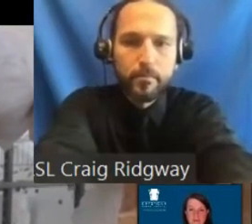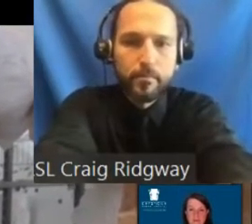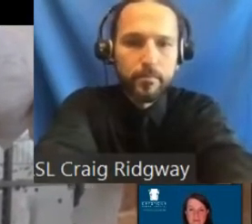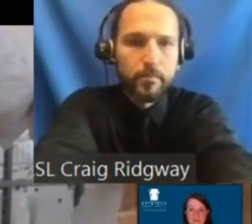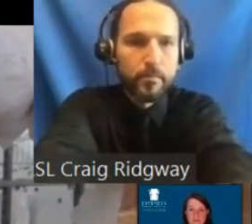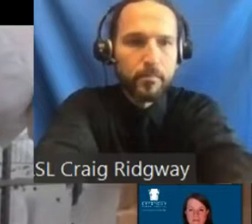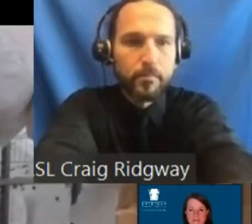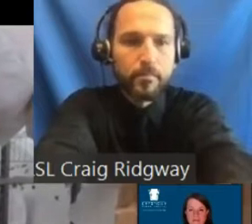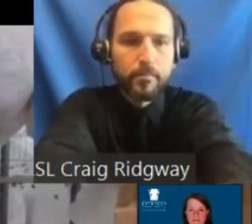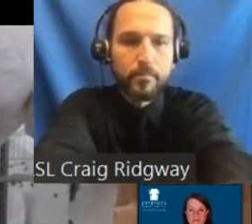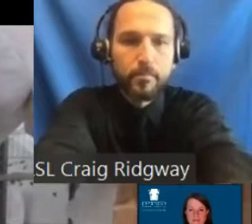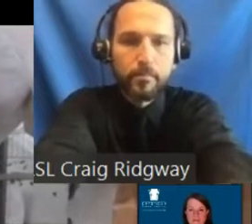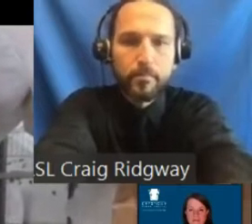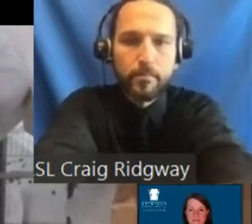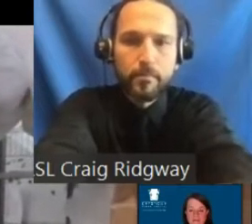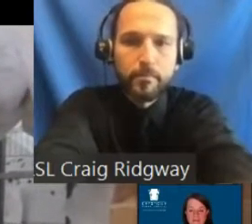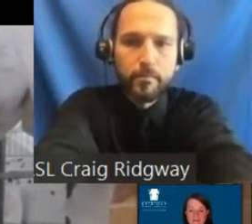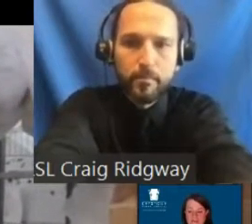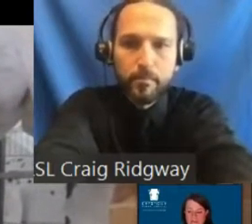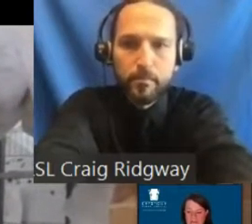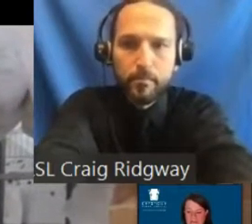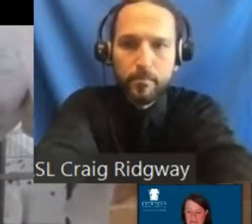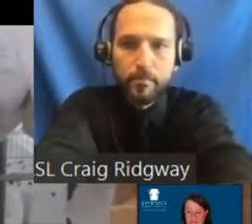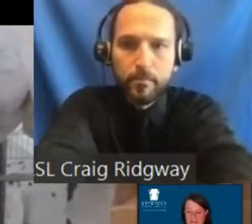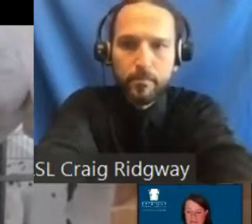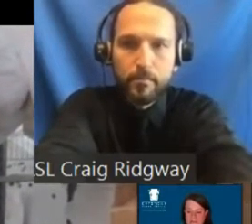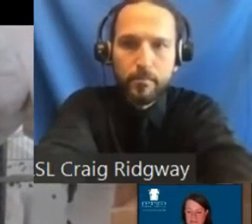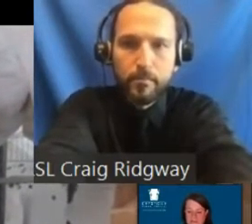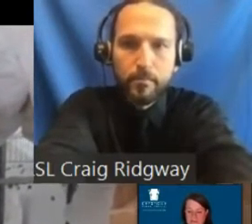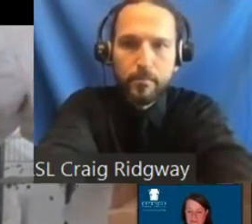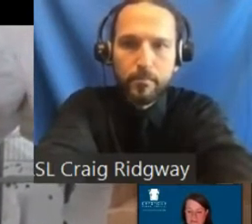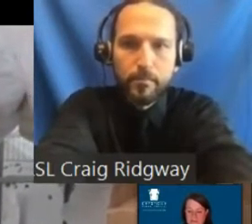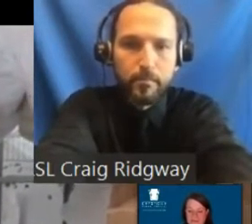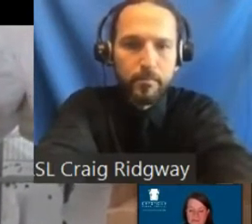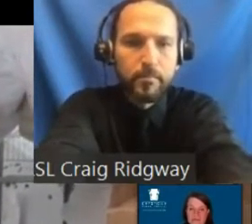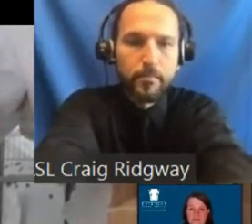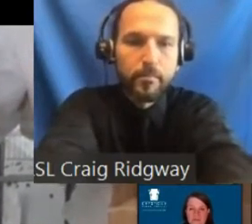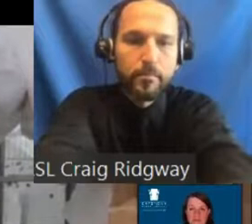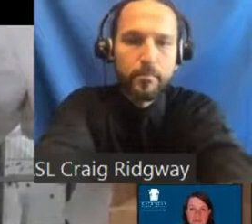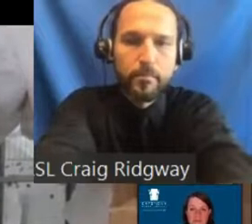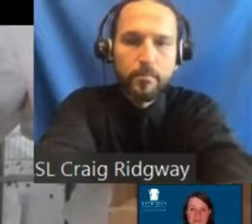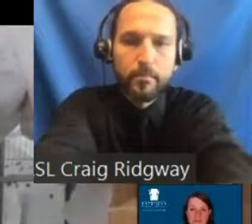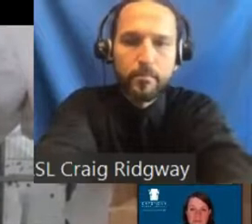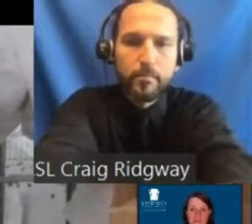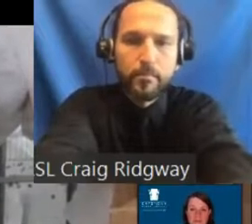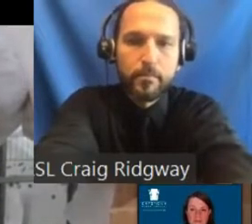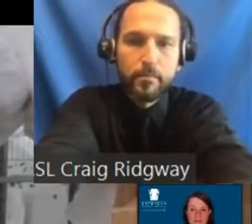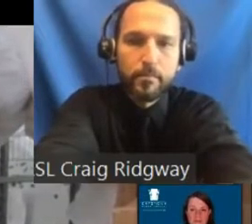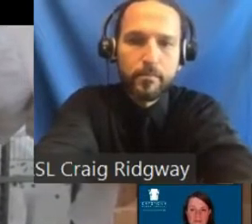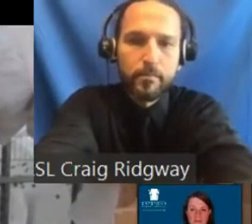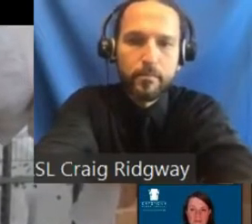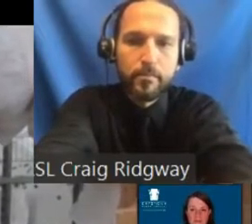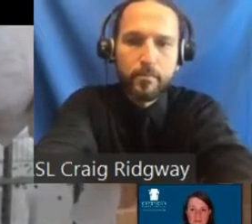working with us, and we really enjoy having Mike come with us every day. He just brings a joy to the workplace. He works with